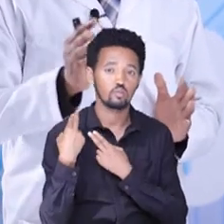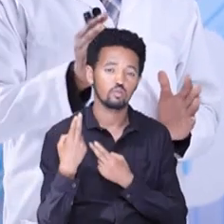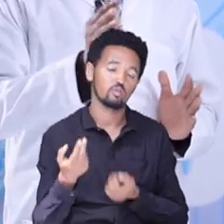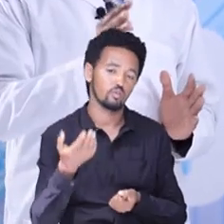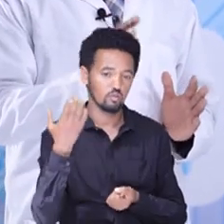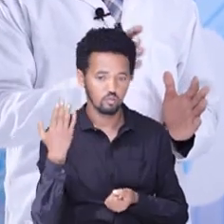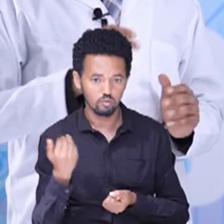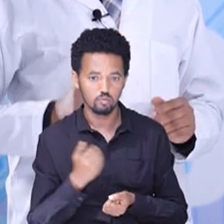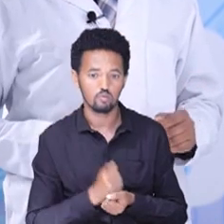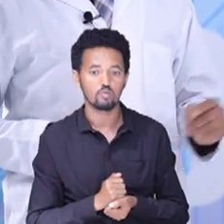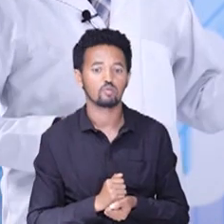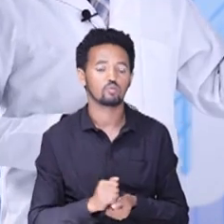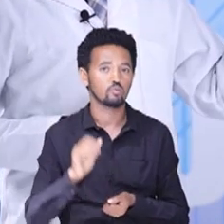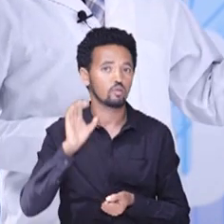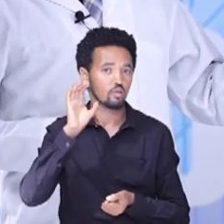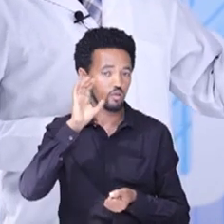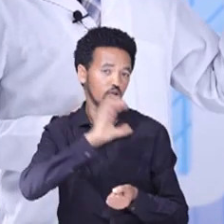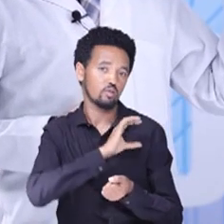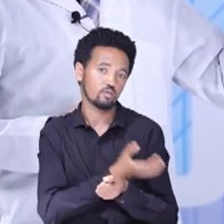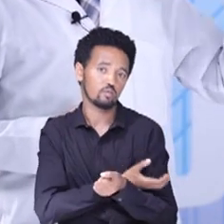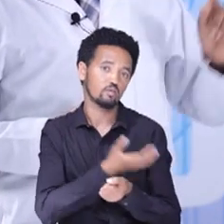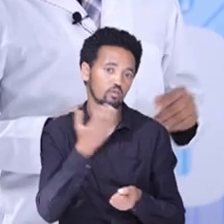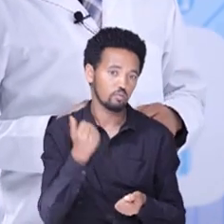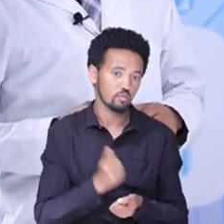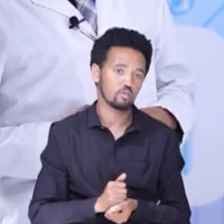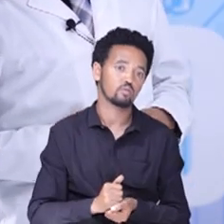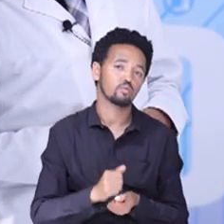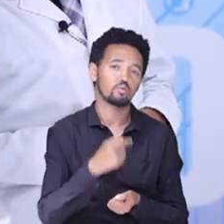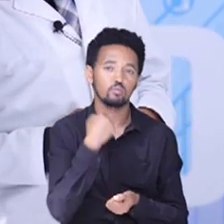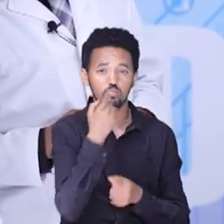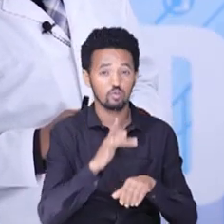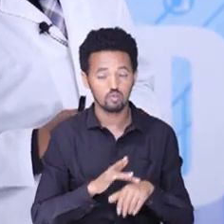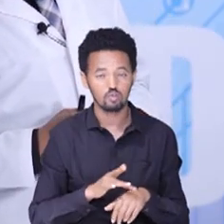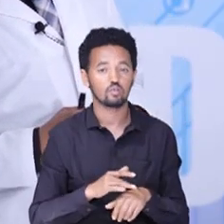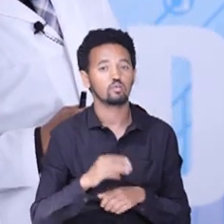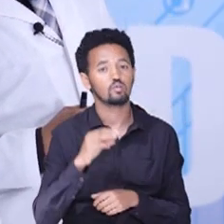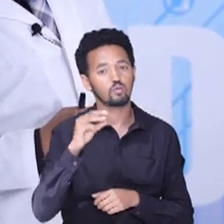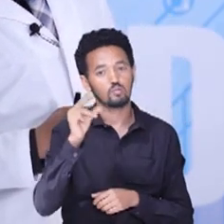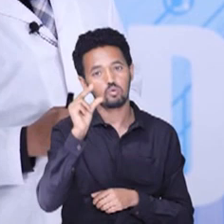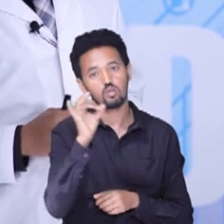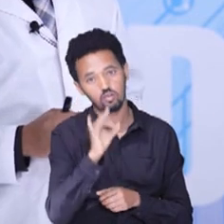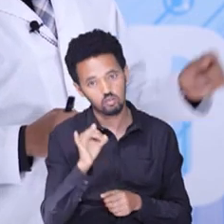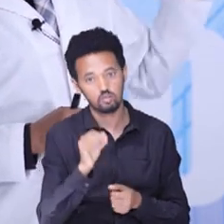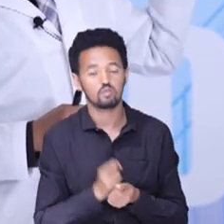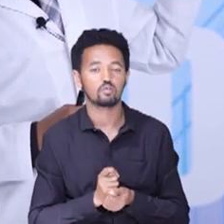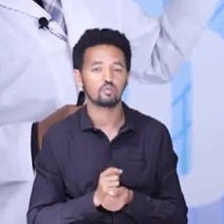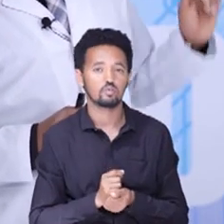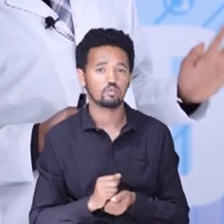assisted by foreign power was the Bale rebellion. Somali was supporter of Bale